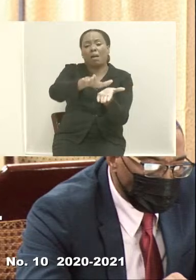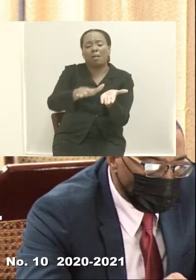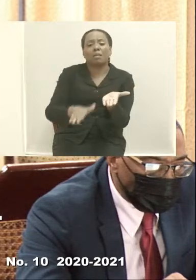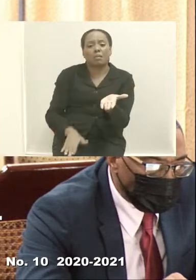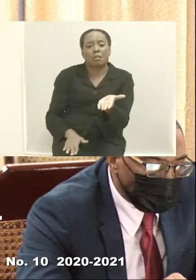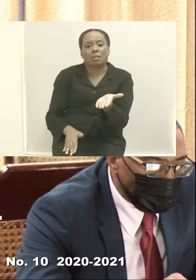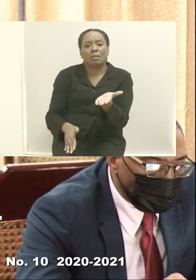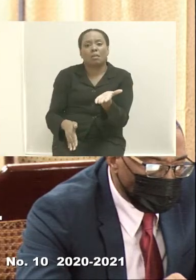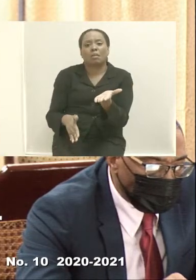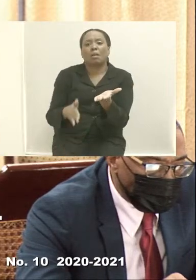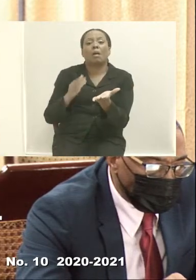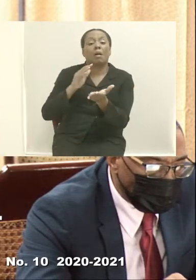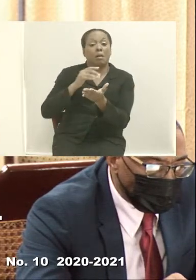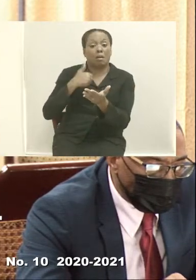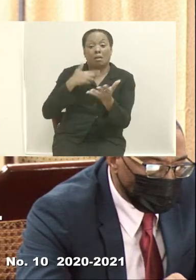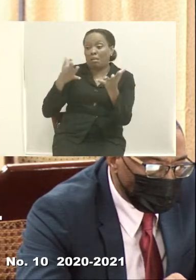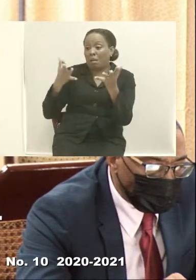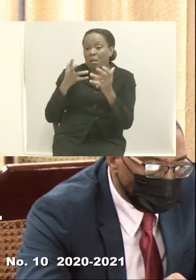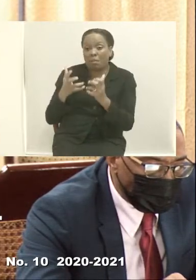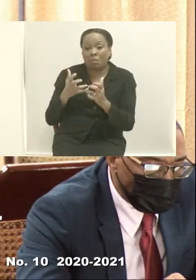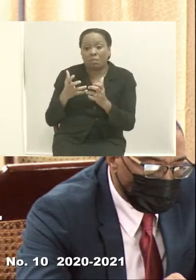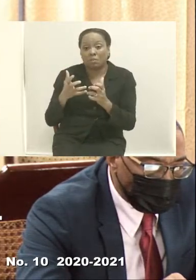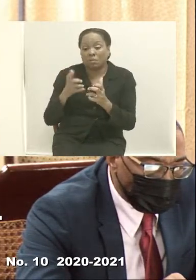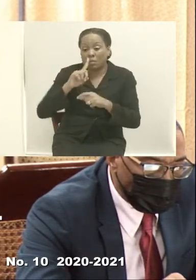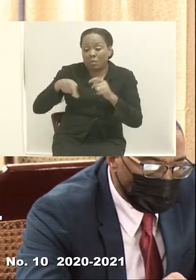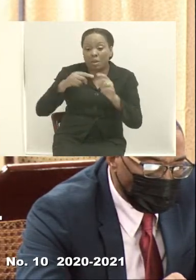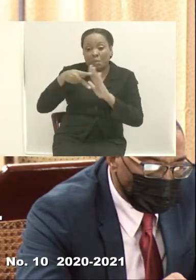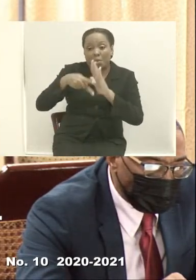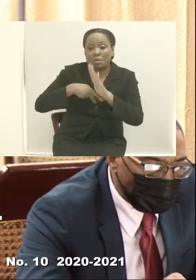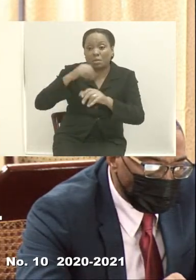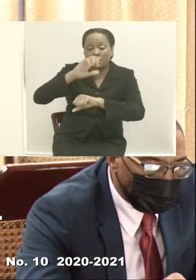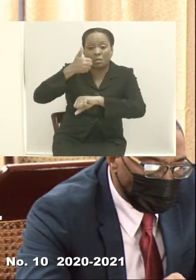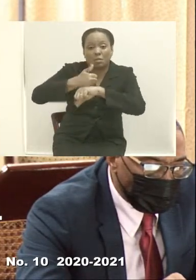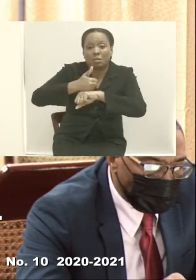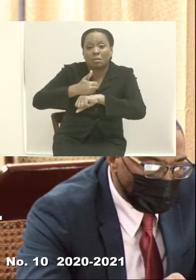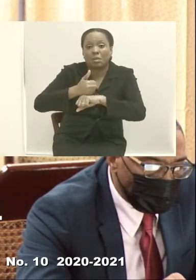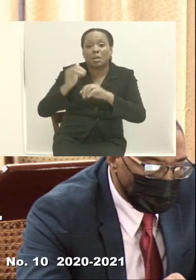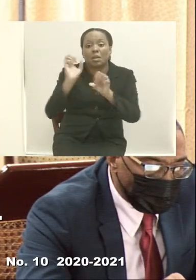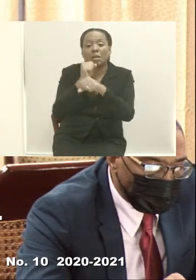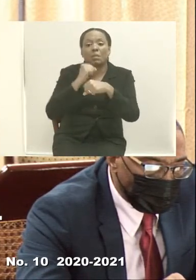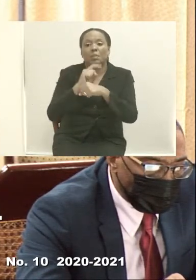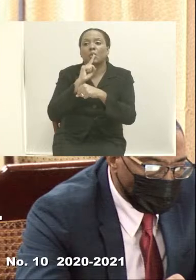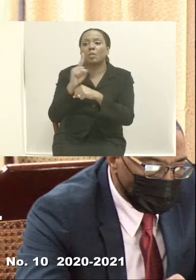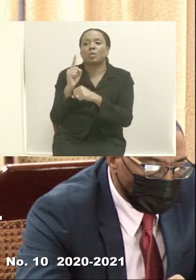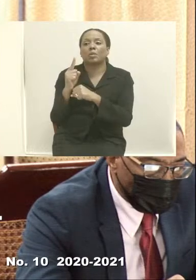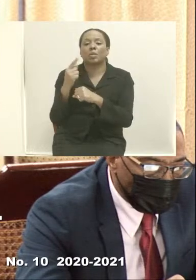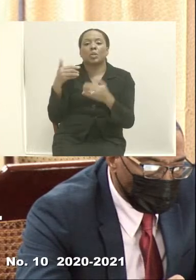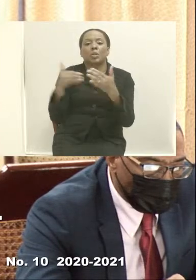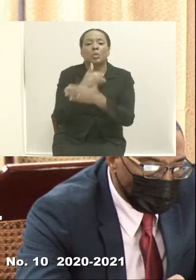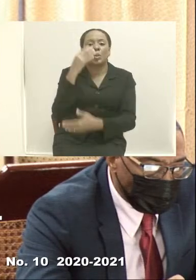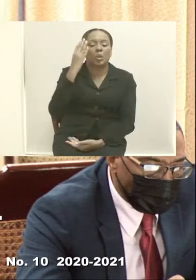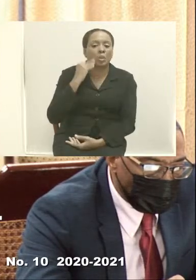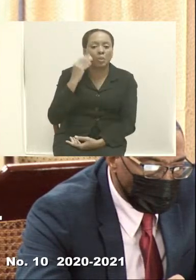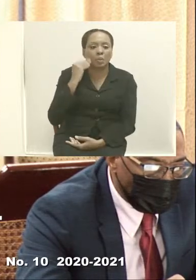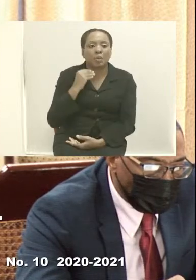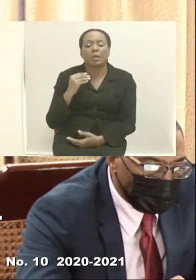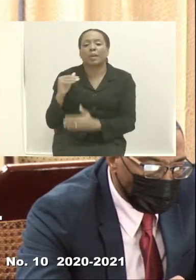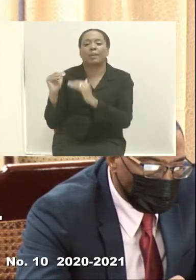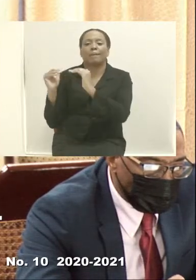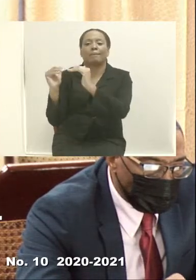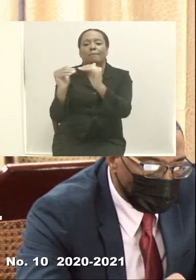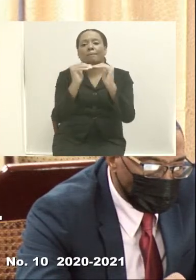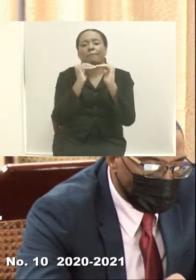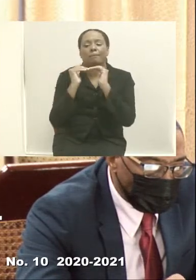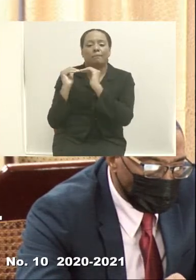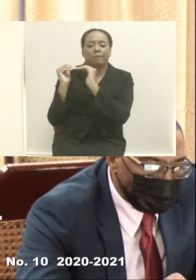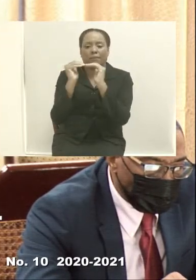removed, and that such is created that would cause them to find a new experience, a new level of